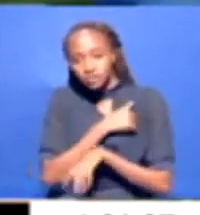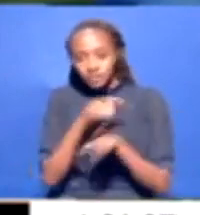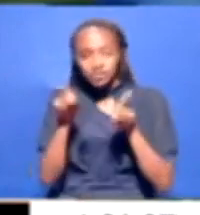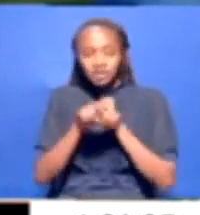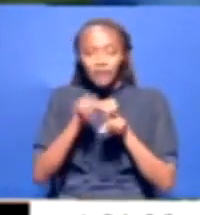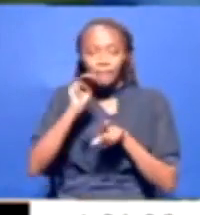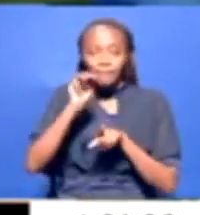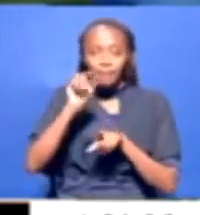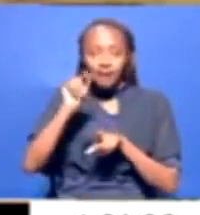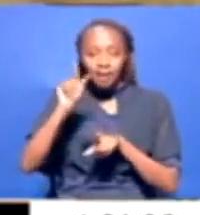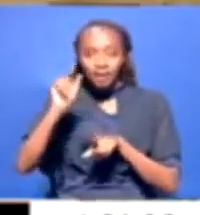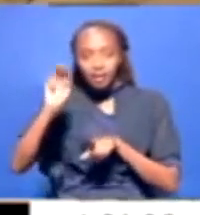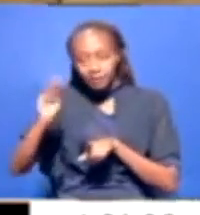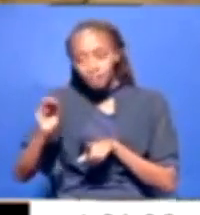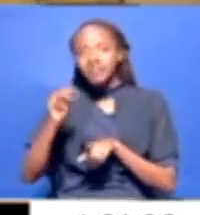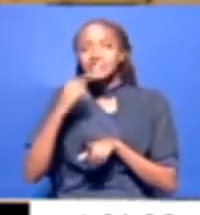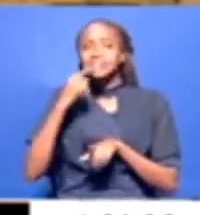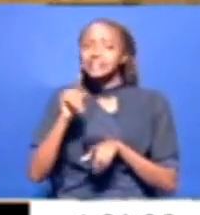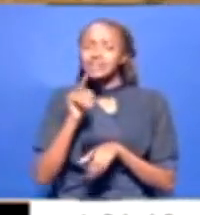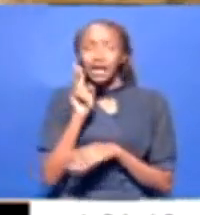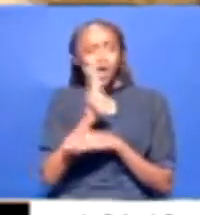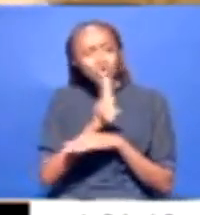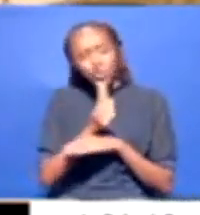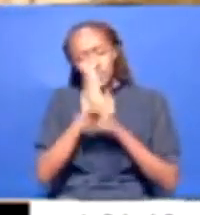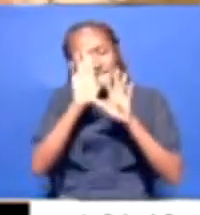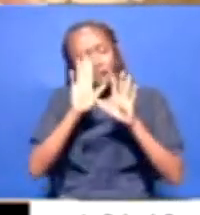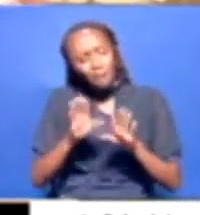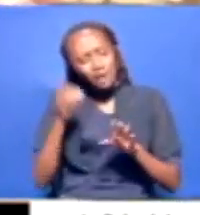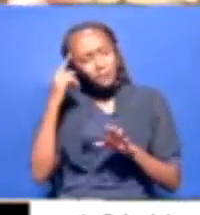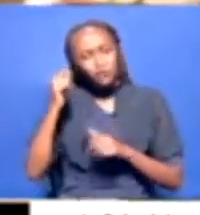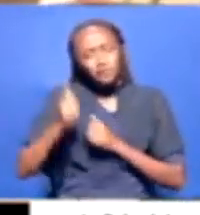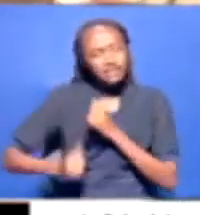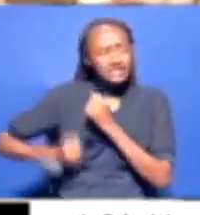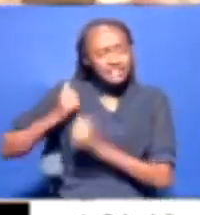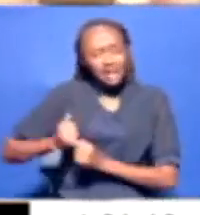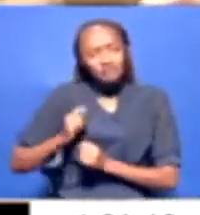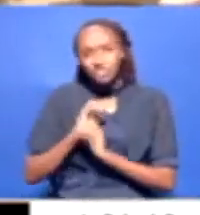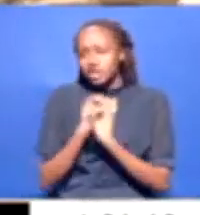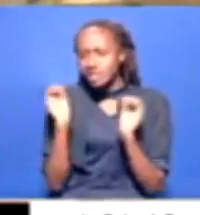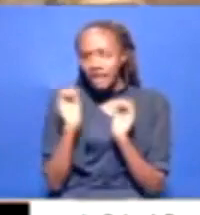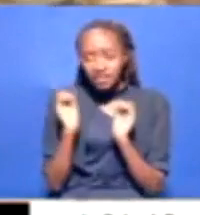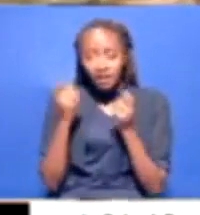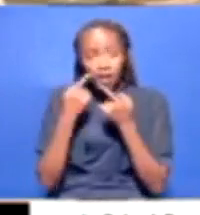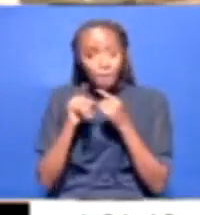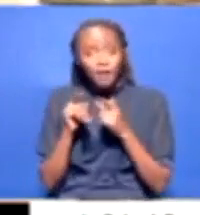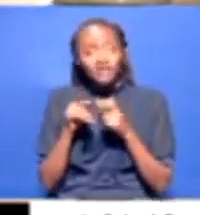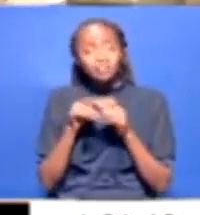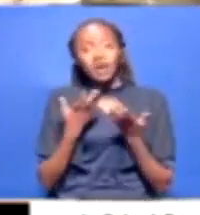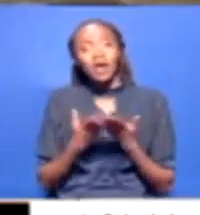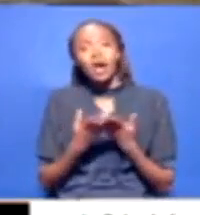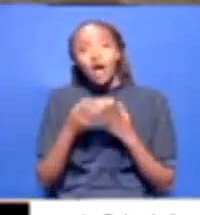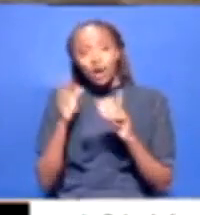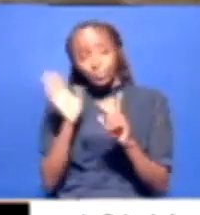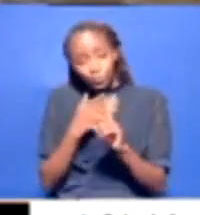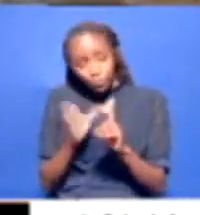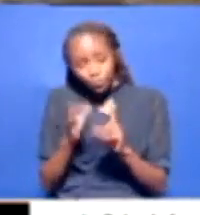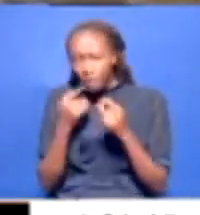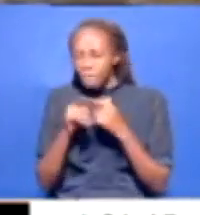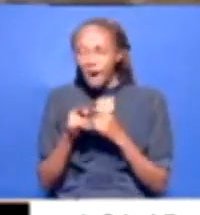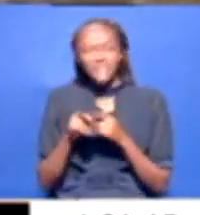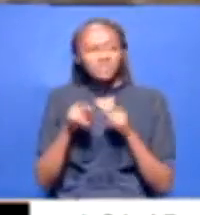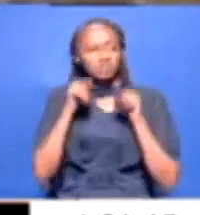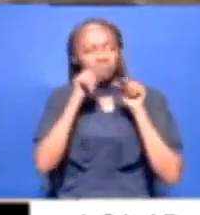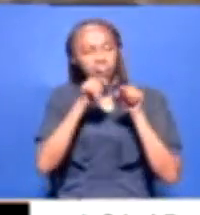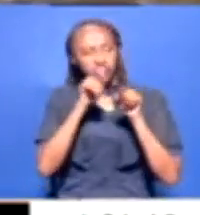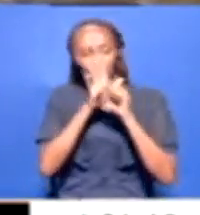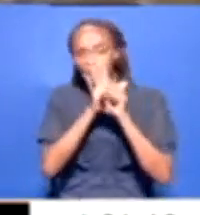not be used to advance selfish agendas and politicians should convince voters and not intimidate them. Watu wapige